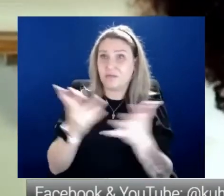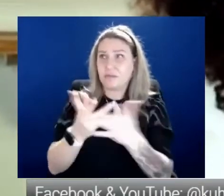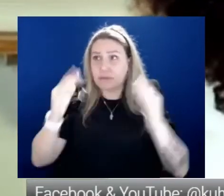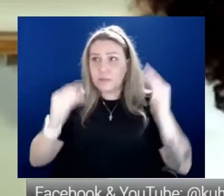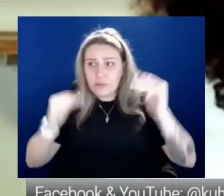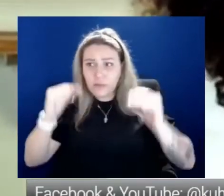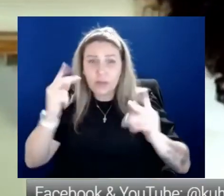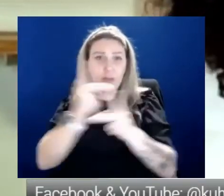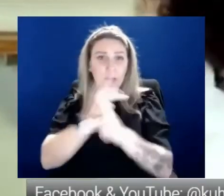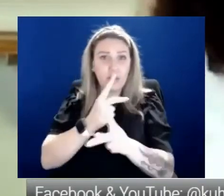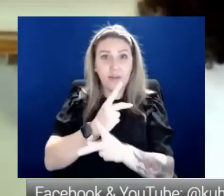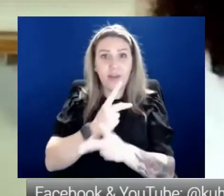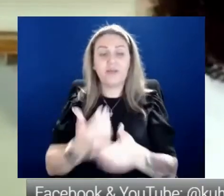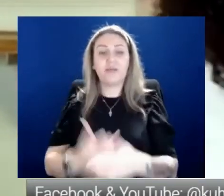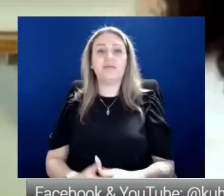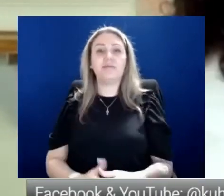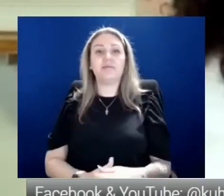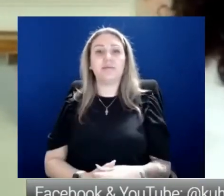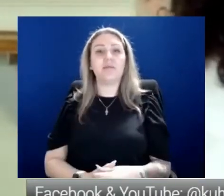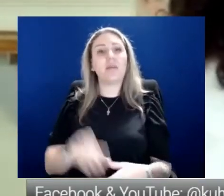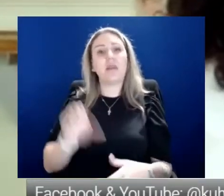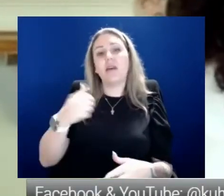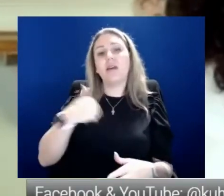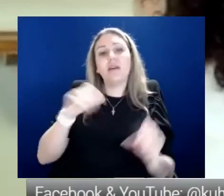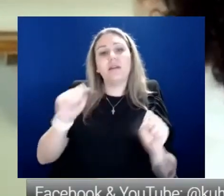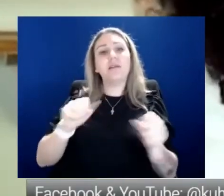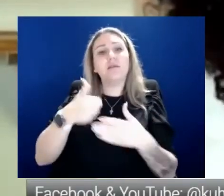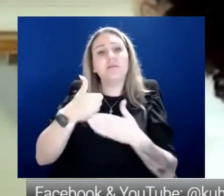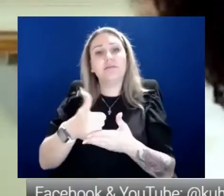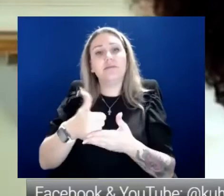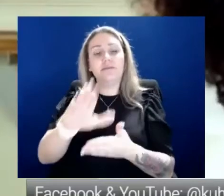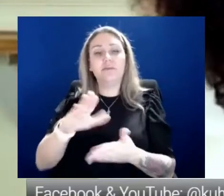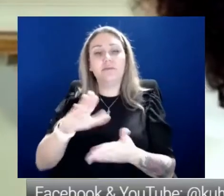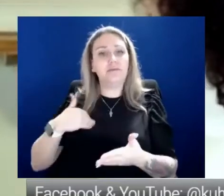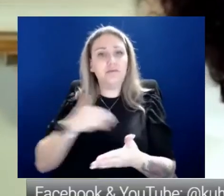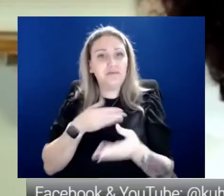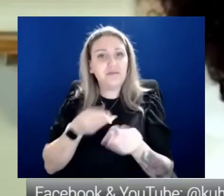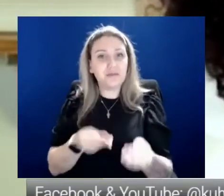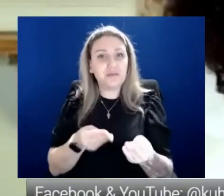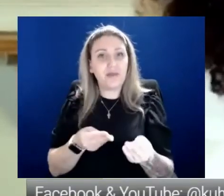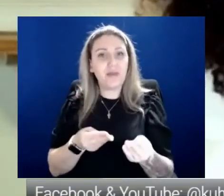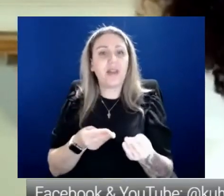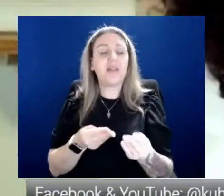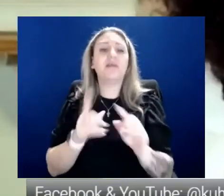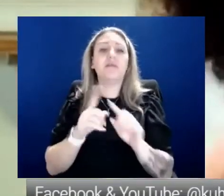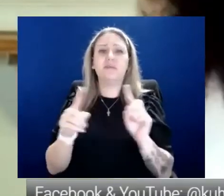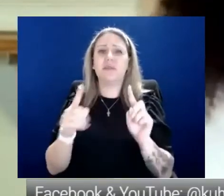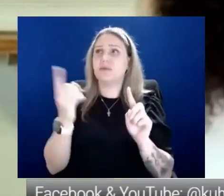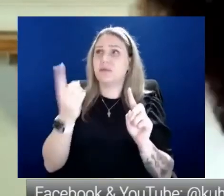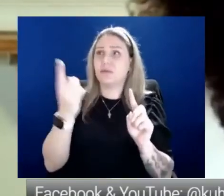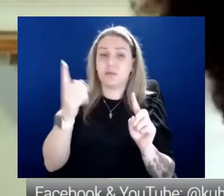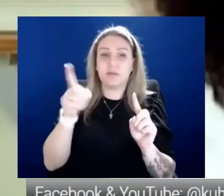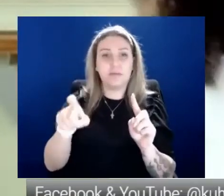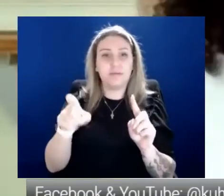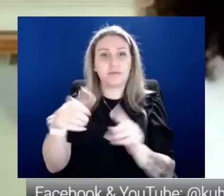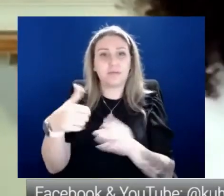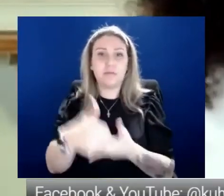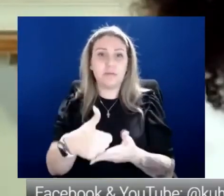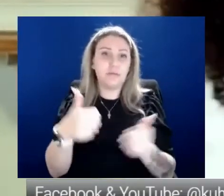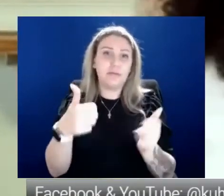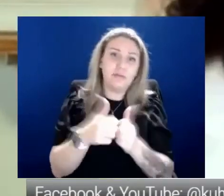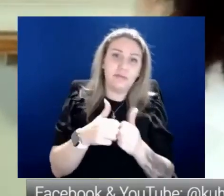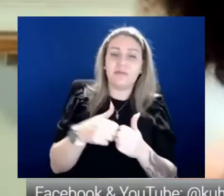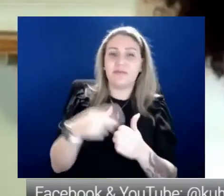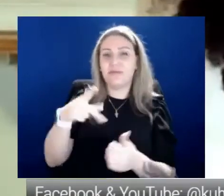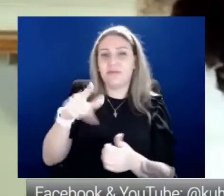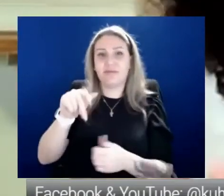plate. And yes, I can help someone with their breastfeeding needs, but they're also going to need someone that might help with pelvic floor therapy or mental